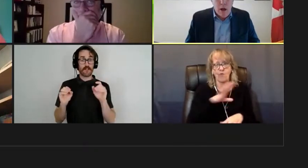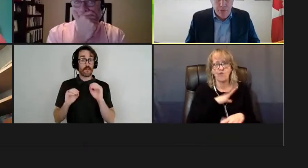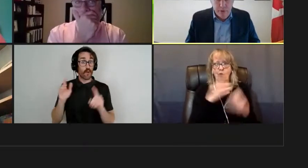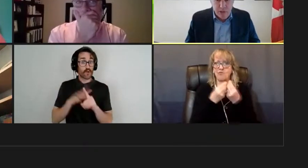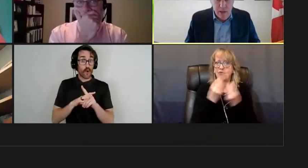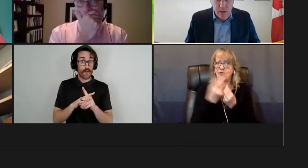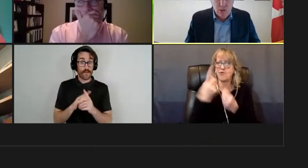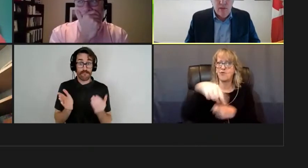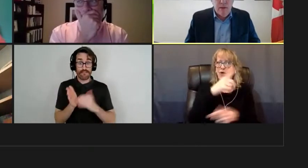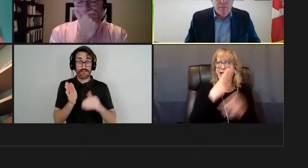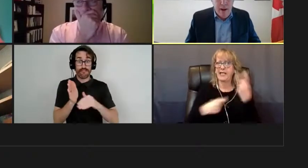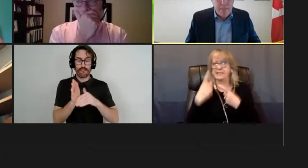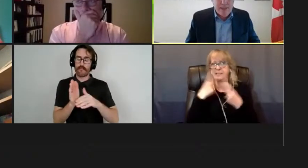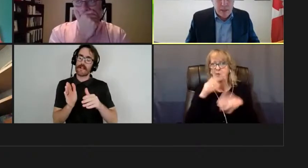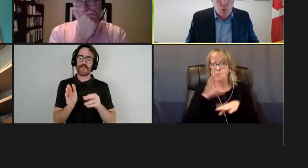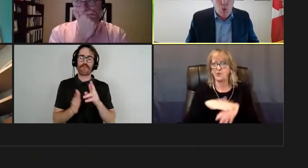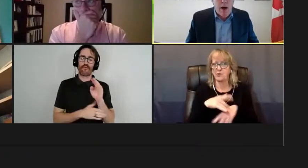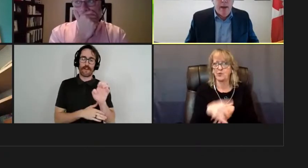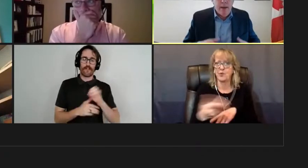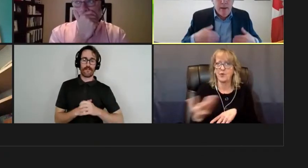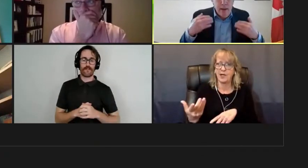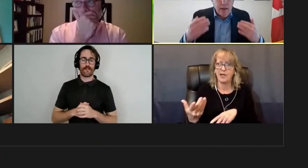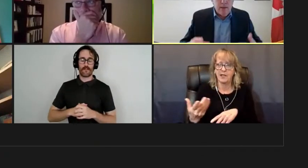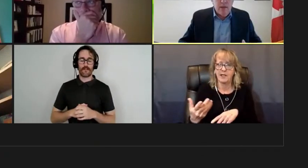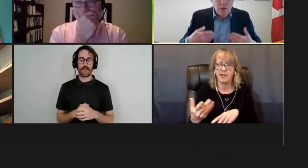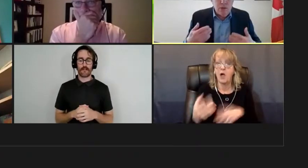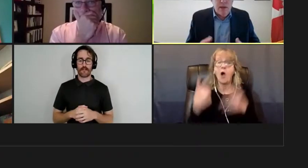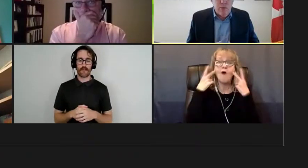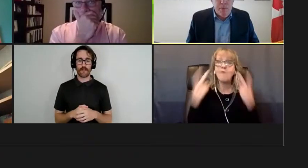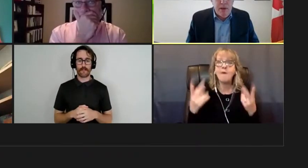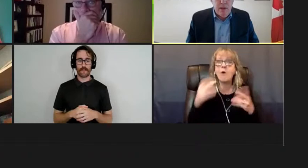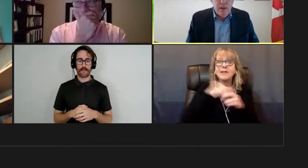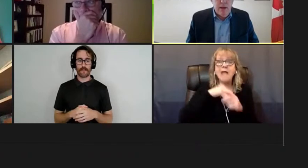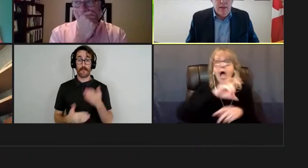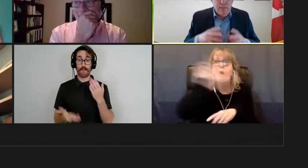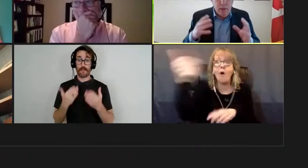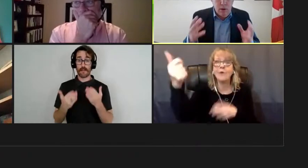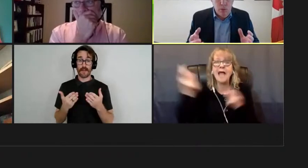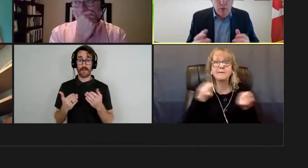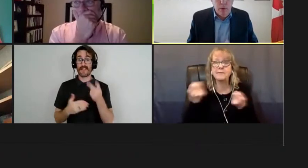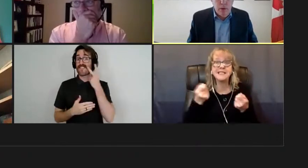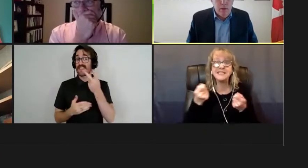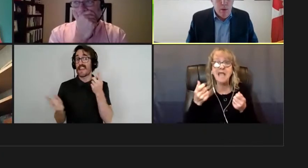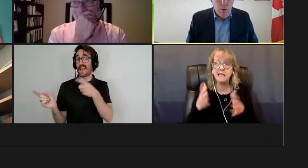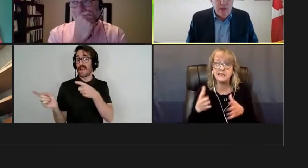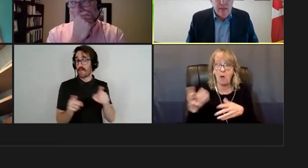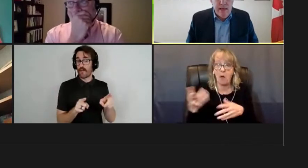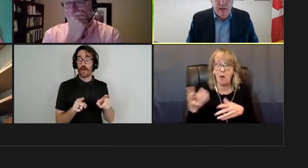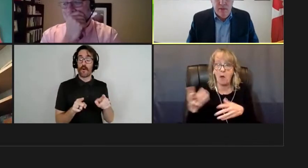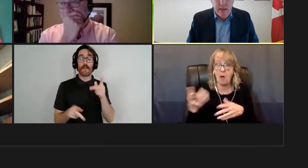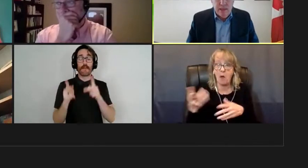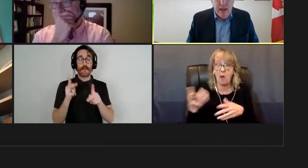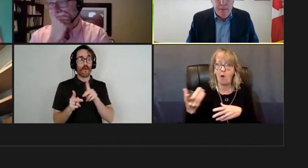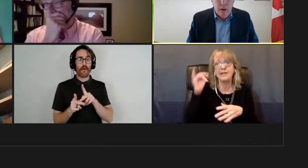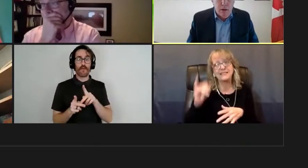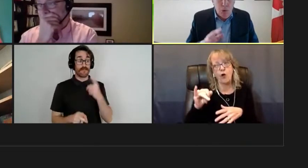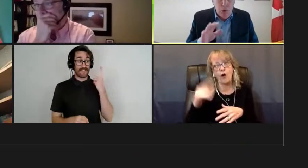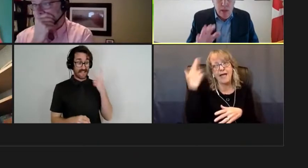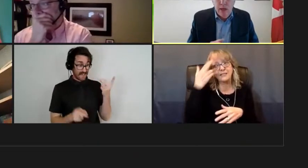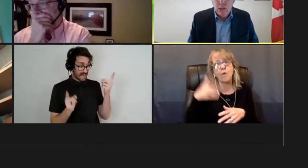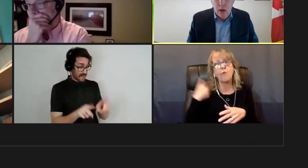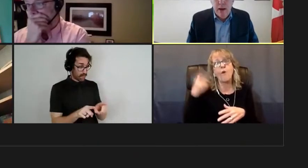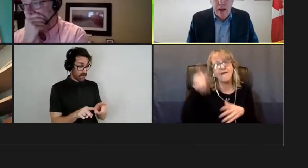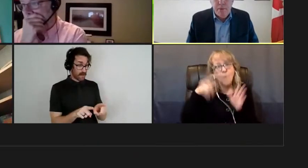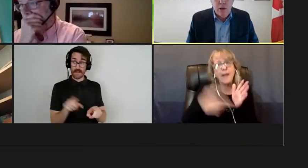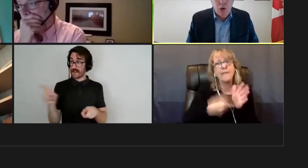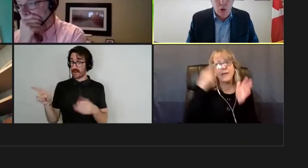not what they're seeing. So I think perhaps that's why it continues to get repeated. And, you know, we take that and think that's happening in our community. It